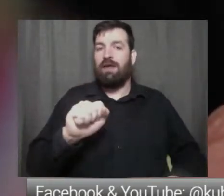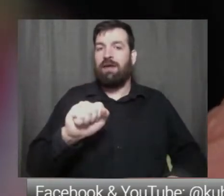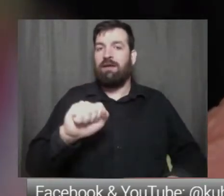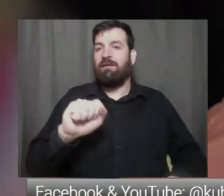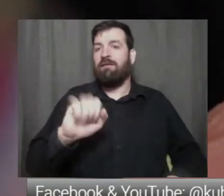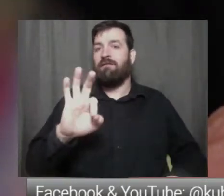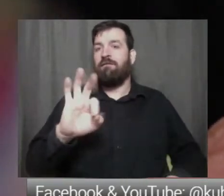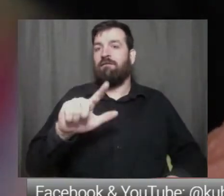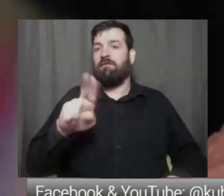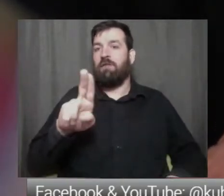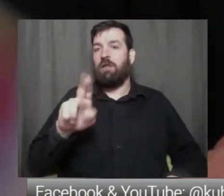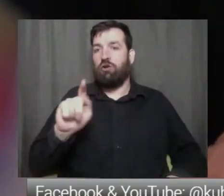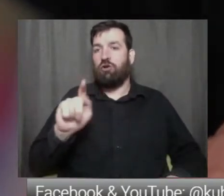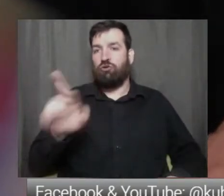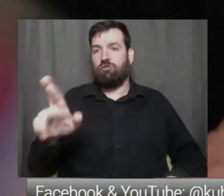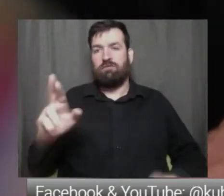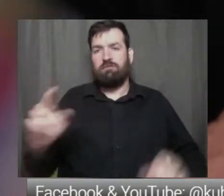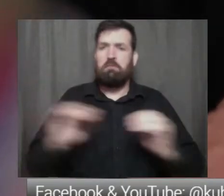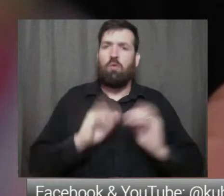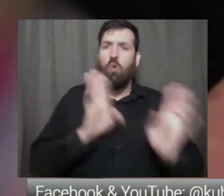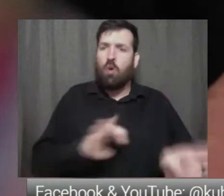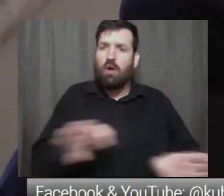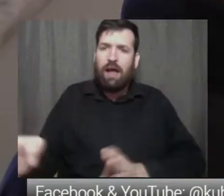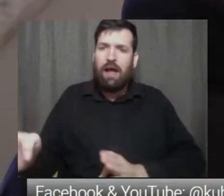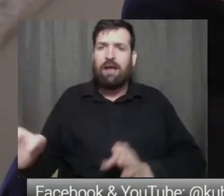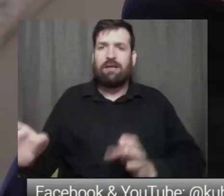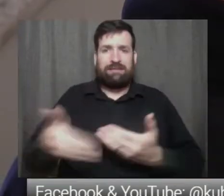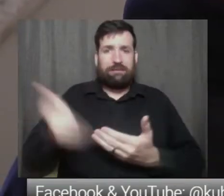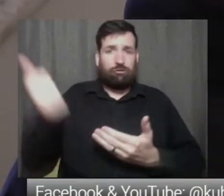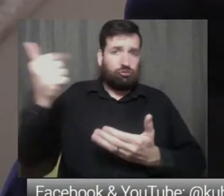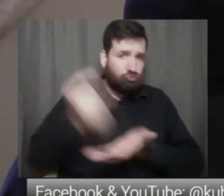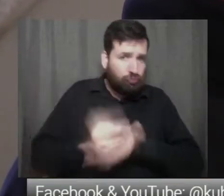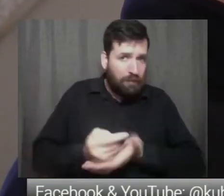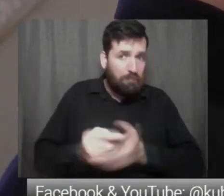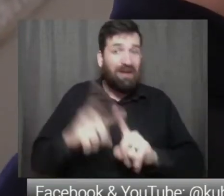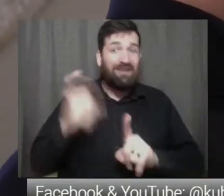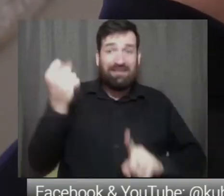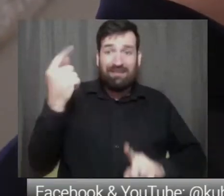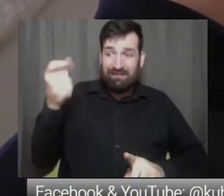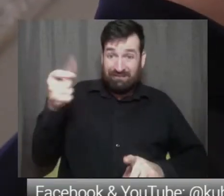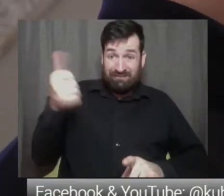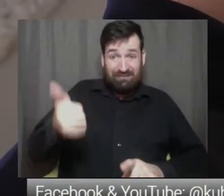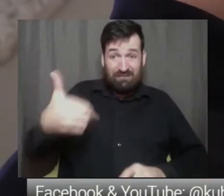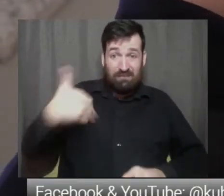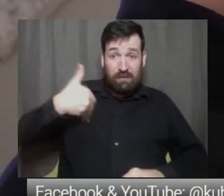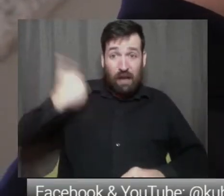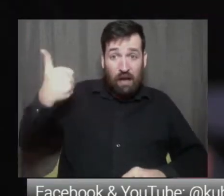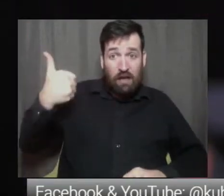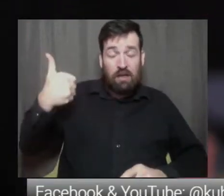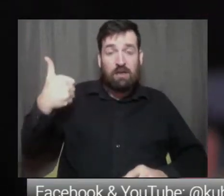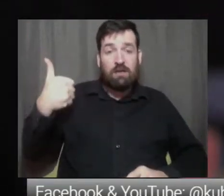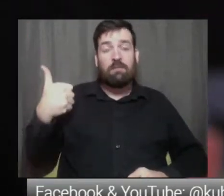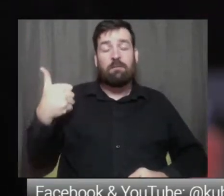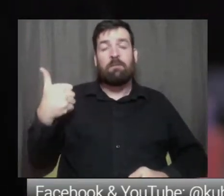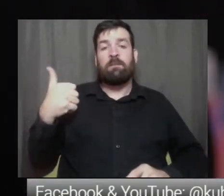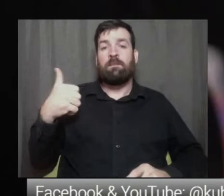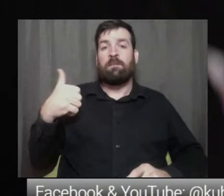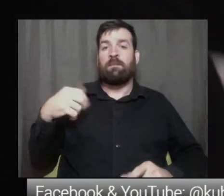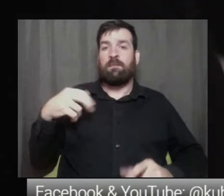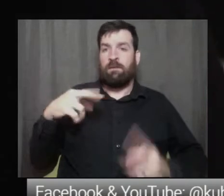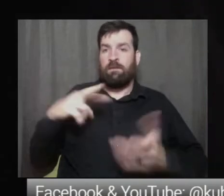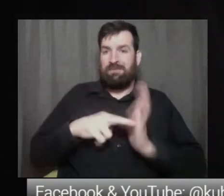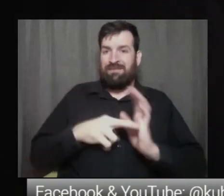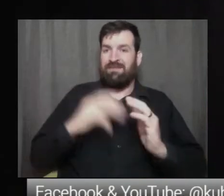this is more organized and more treatable, but on the other end, in somebody that's young like him, it can make the circuit in the top chambers go